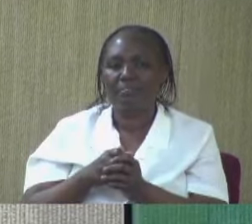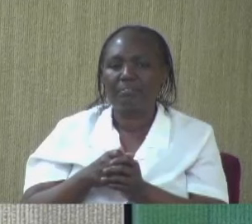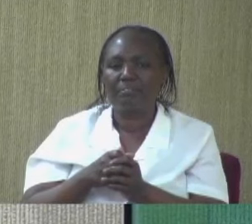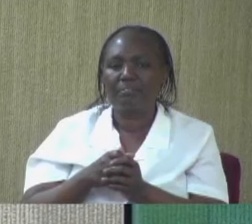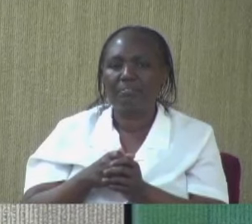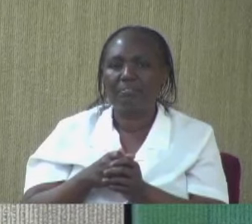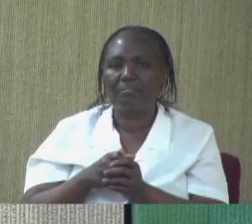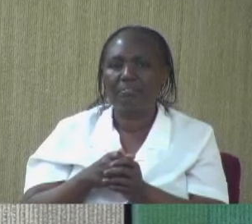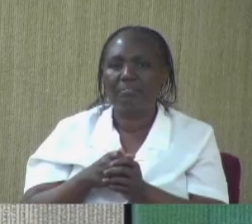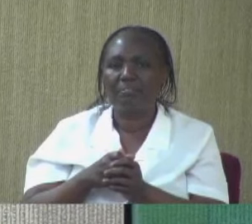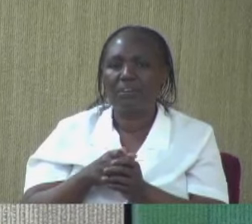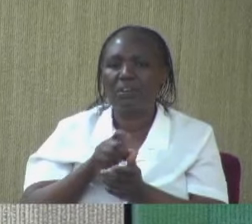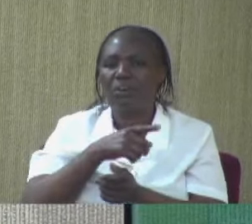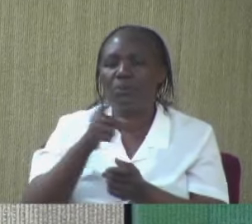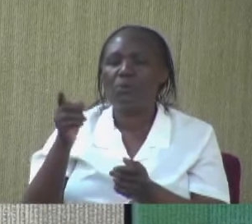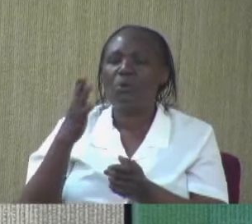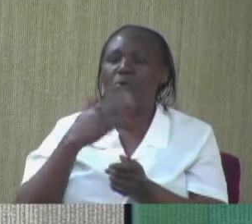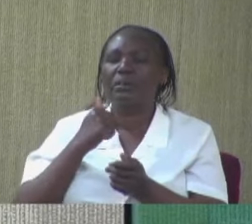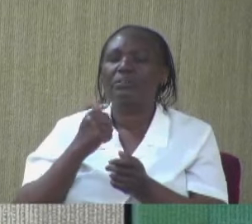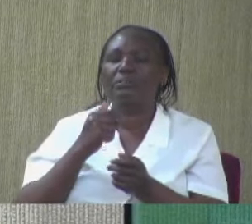Do you want to prosper?